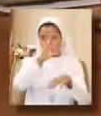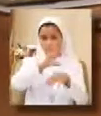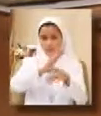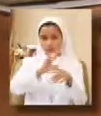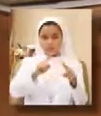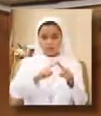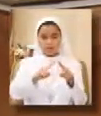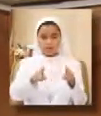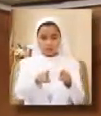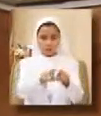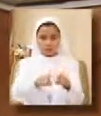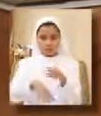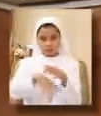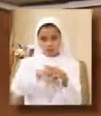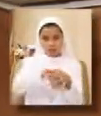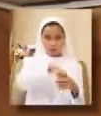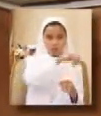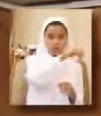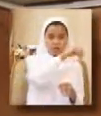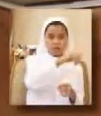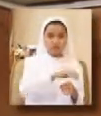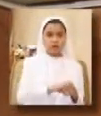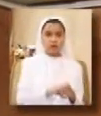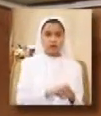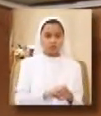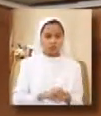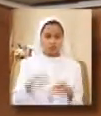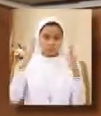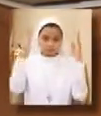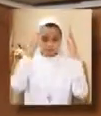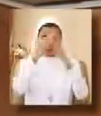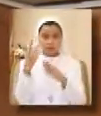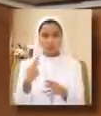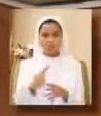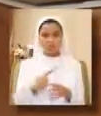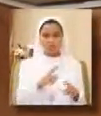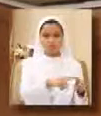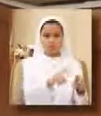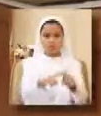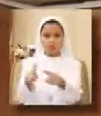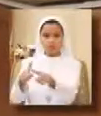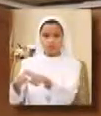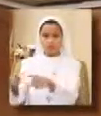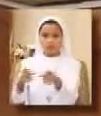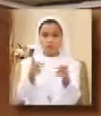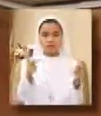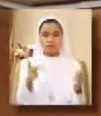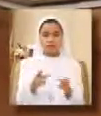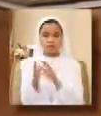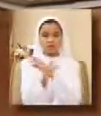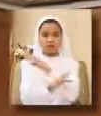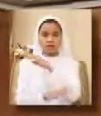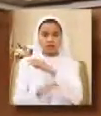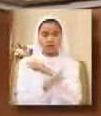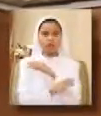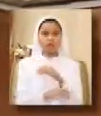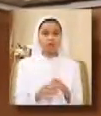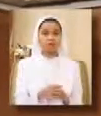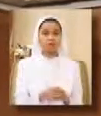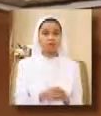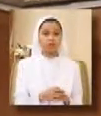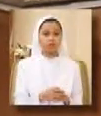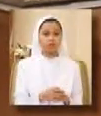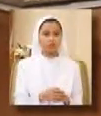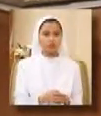countries, but ilang kami exactly, I really did not know. Kaya eh, pinagdadala kami ng aming formal dress, yung pusya, ayong